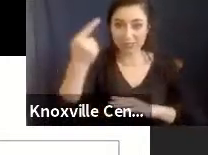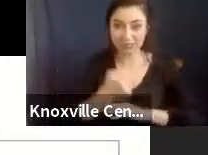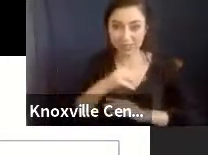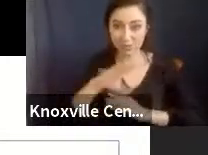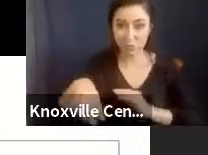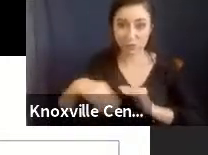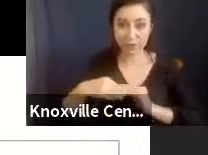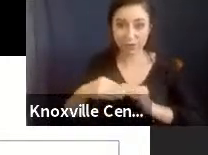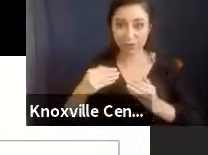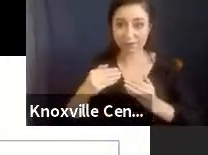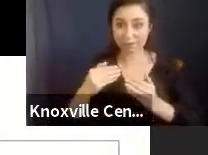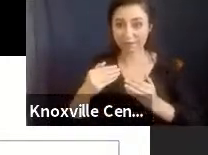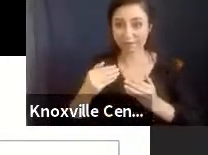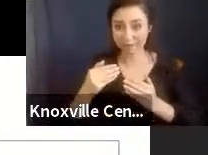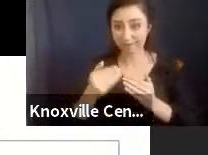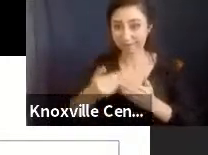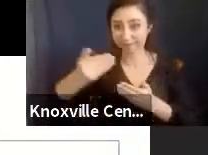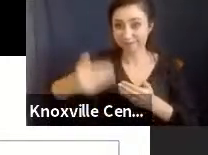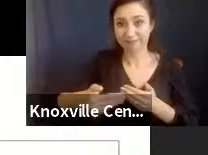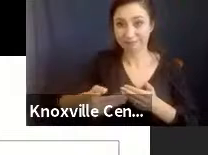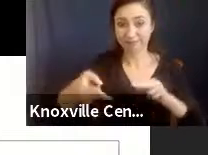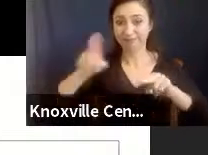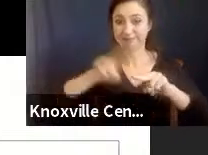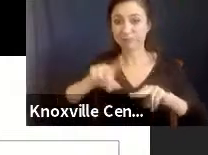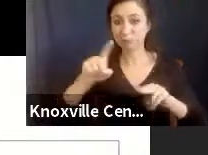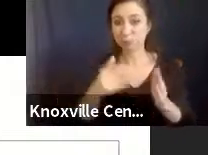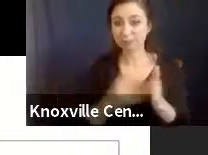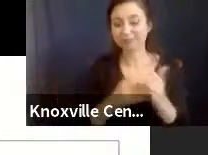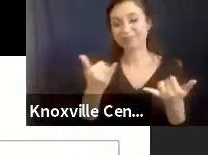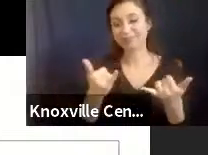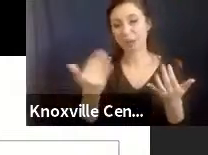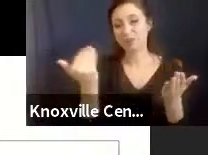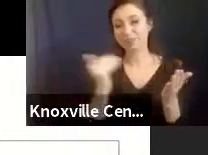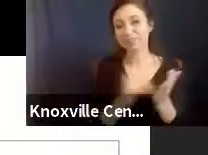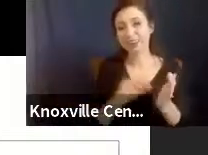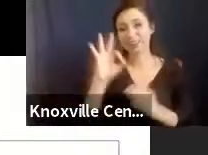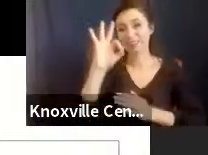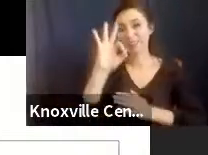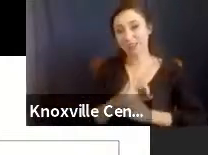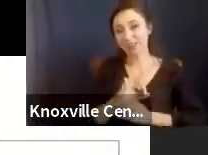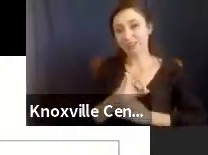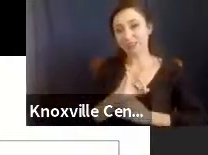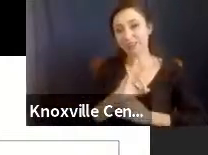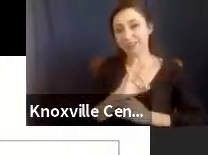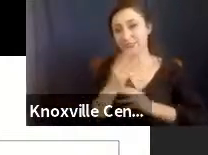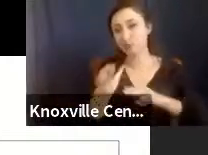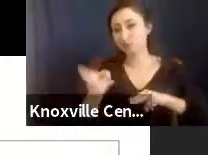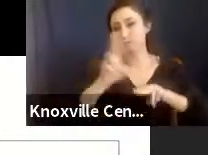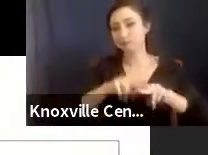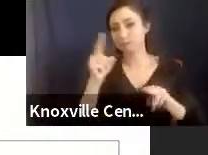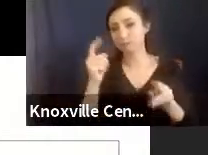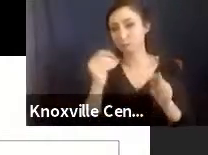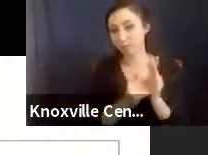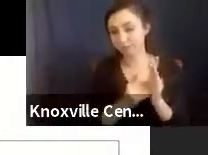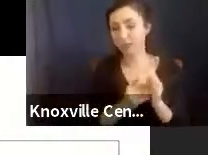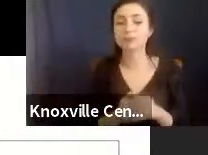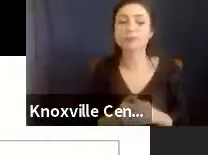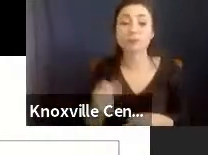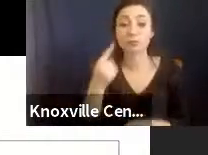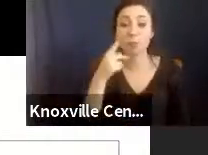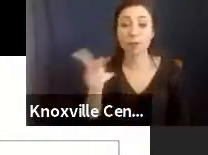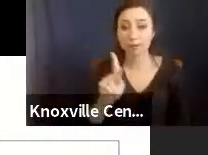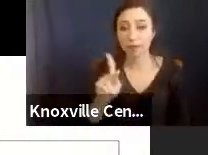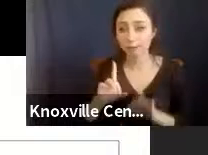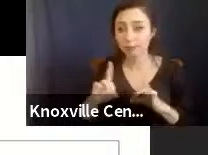to add that next 1,000, and now it's back to 9 days to add that 1,000. Then on the Knoxville district, you can see on the